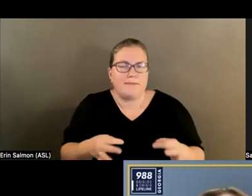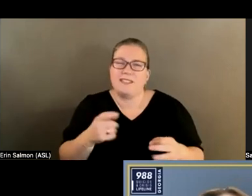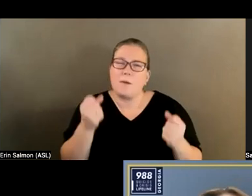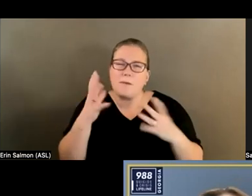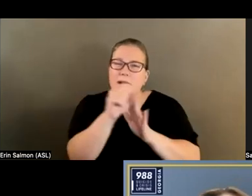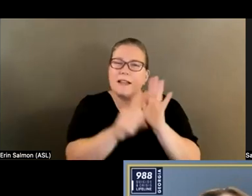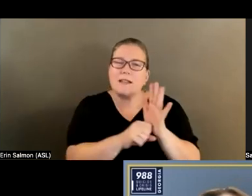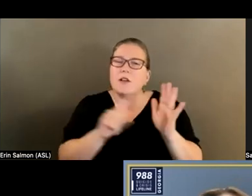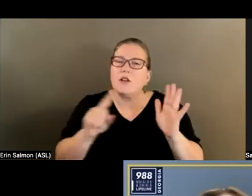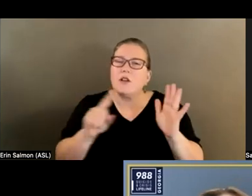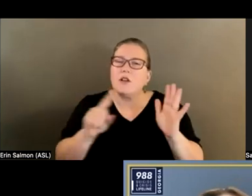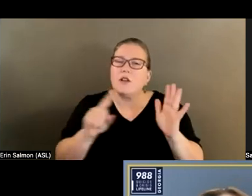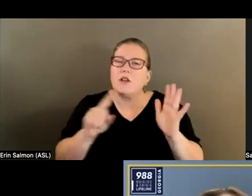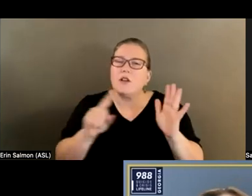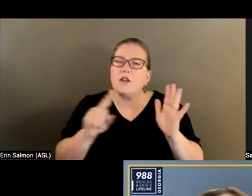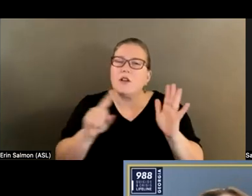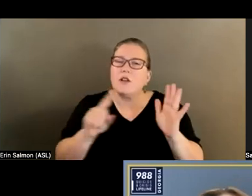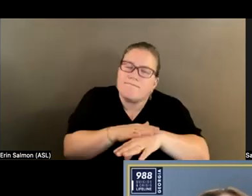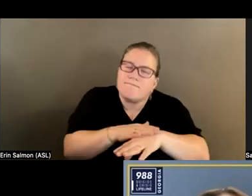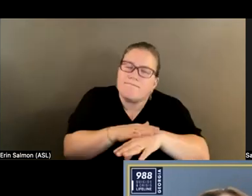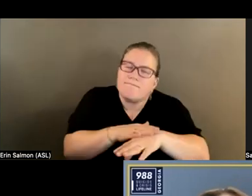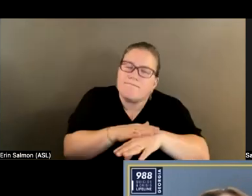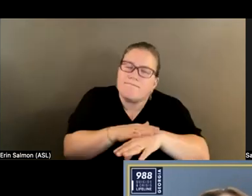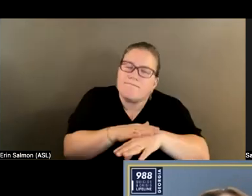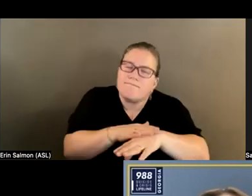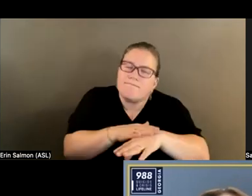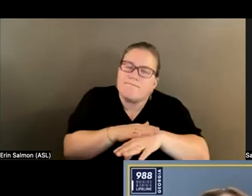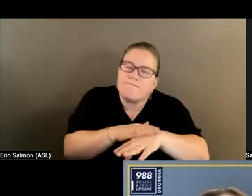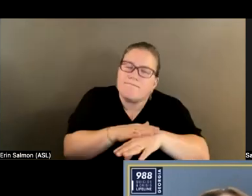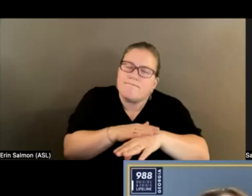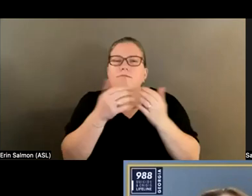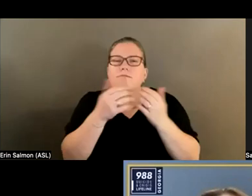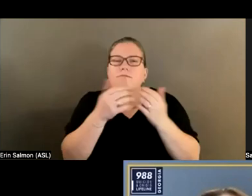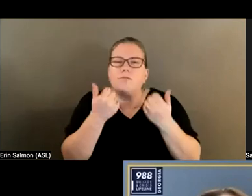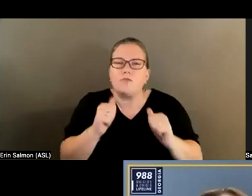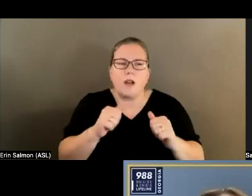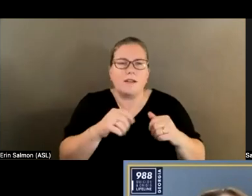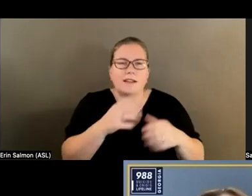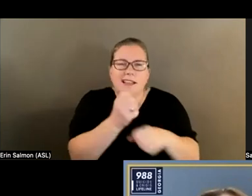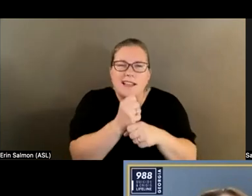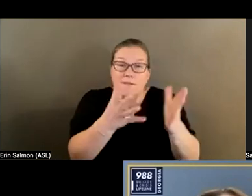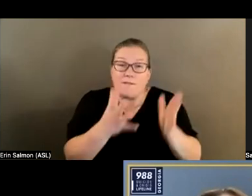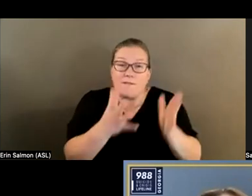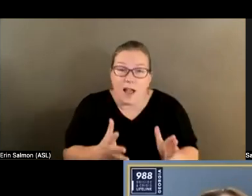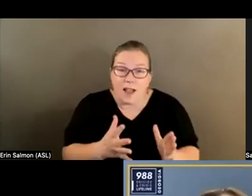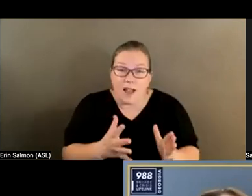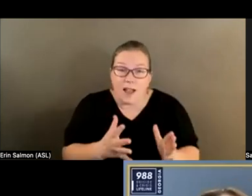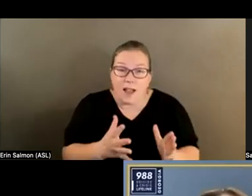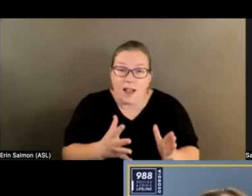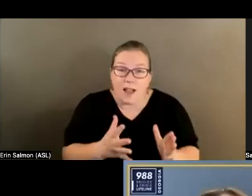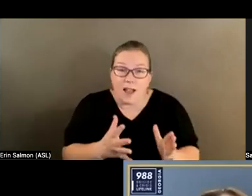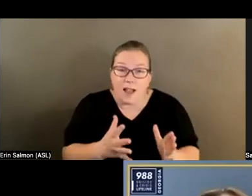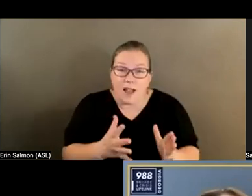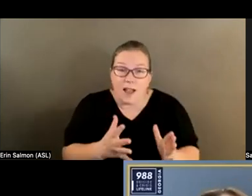slowly emerging with entities who are willing to apply to be CCBHCs